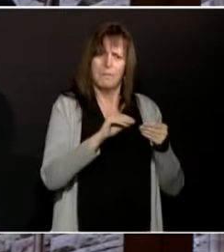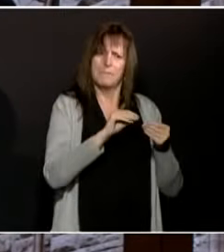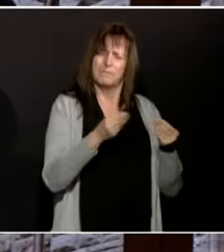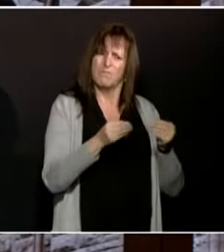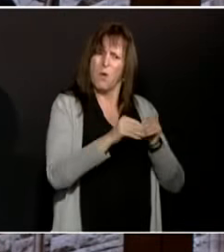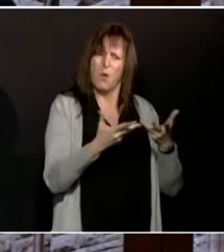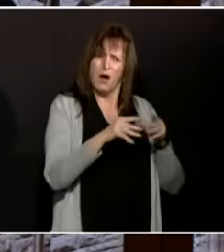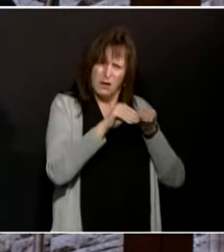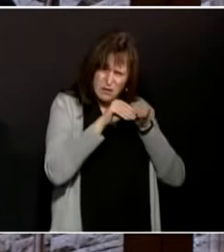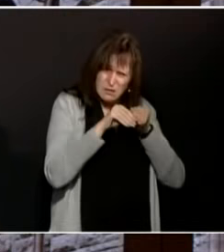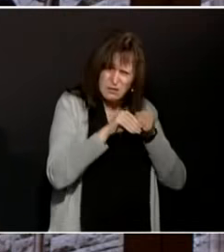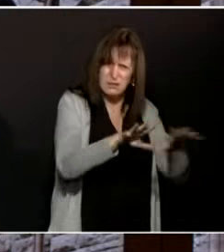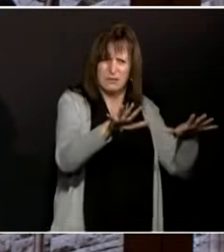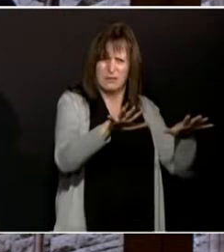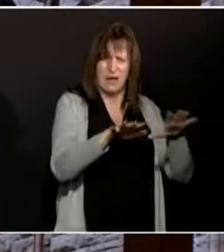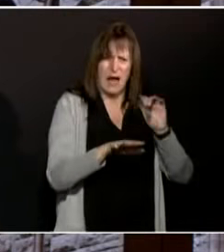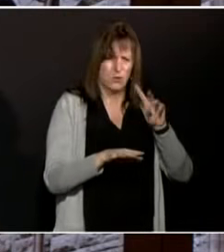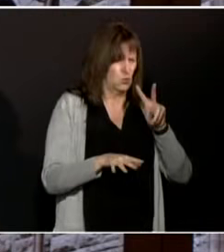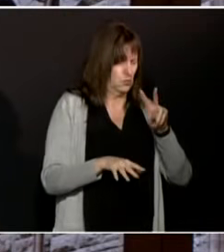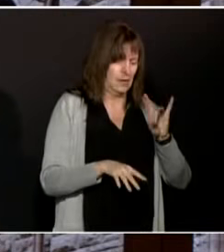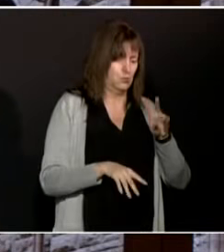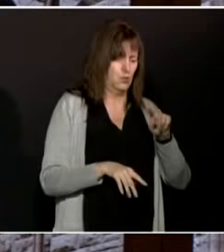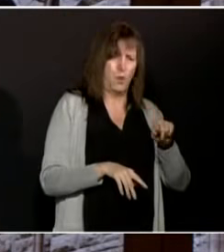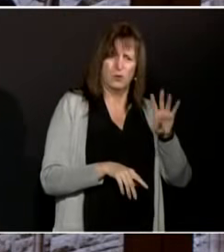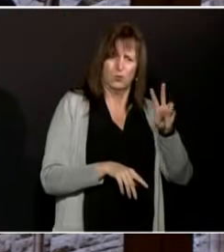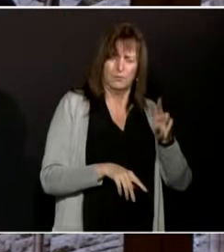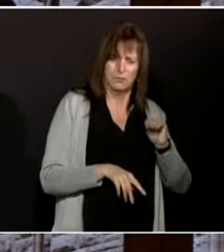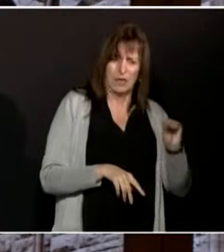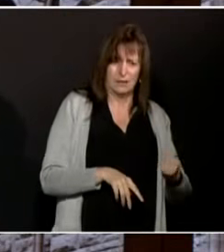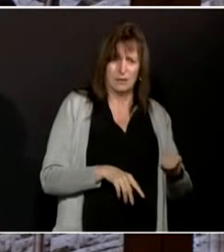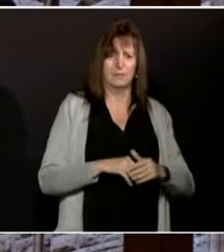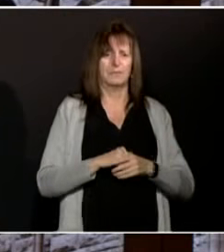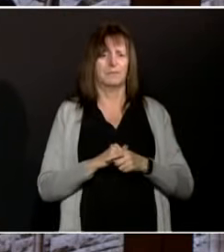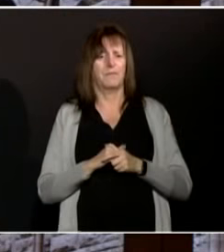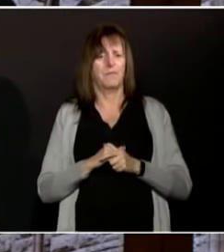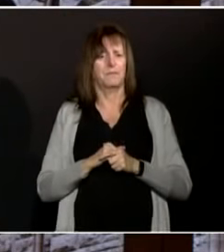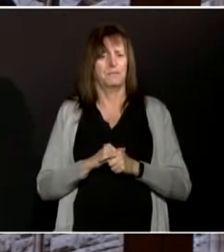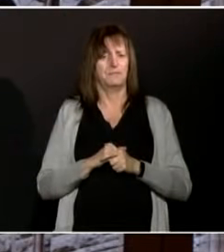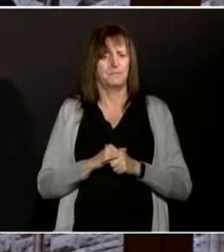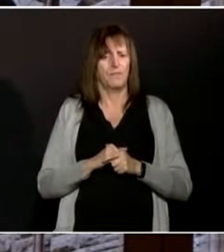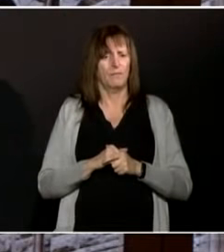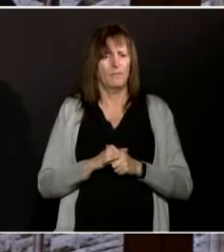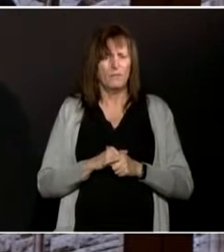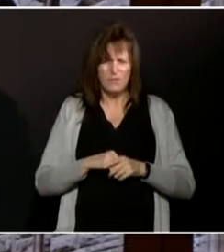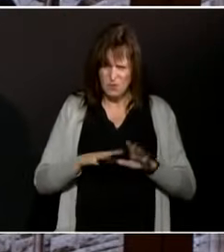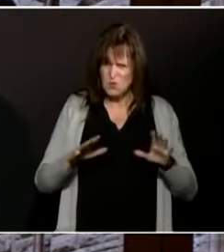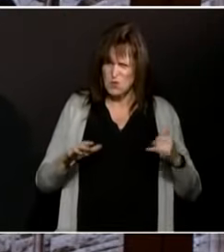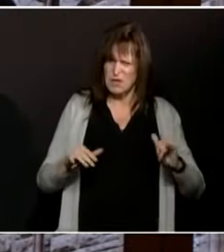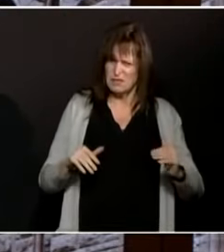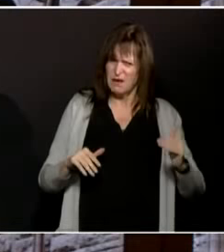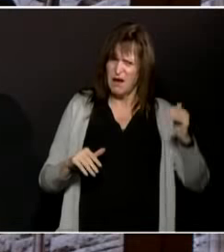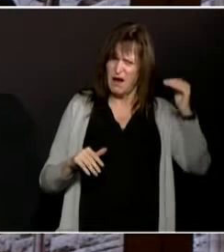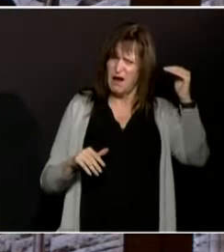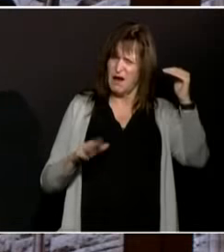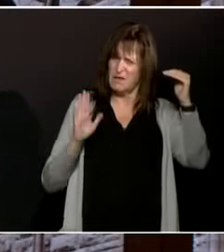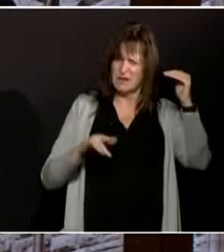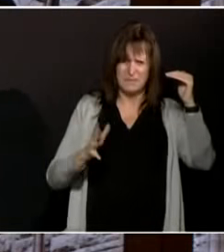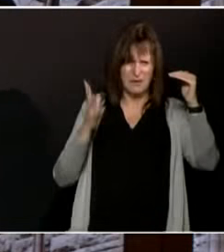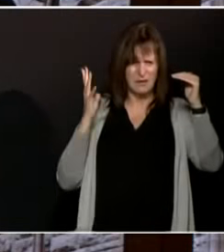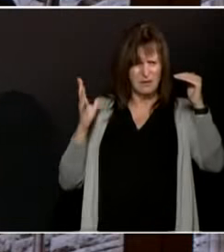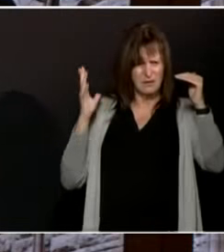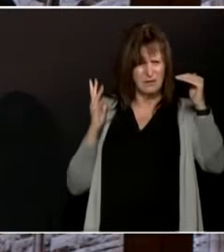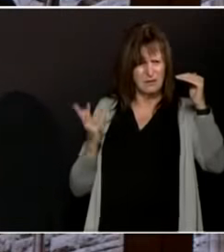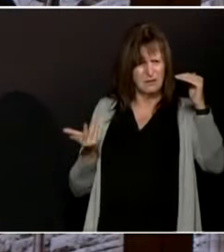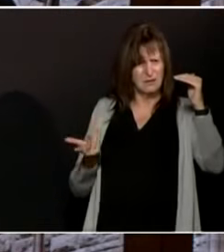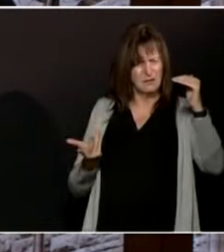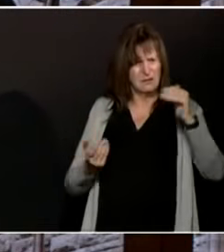when we peaked earlier in the week, close to 10%. We're down a bit, but that is a lot higher than we experienced in the past. So that means we expect